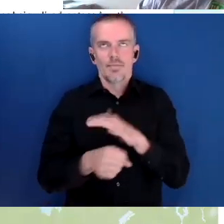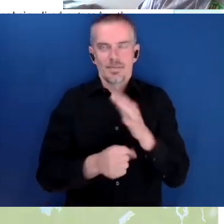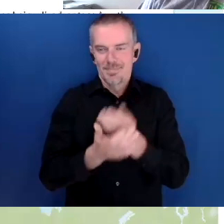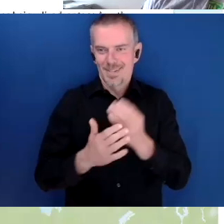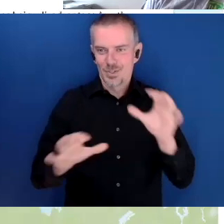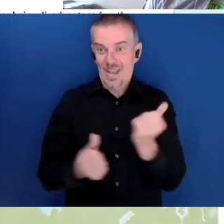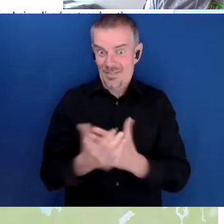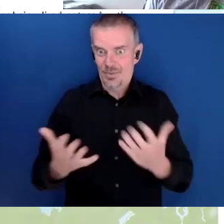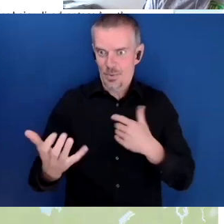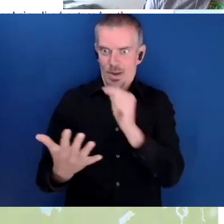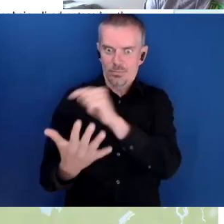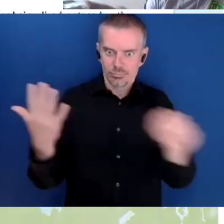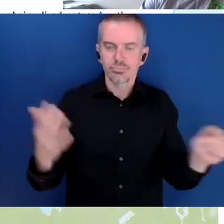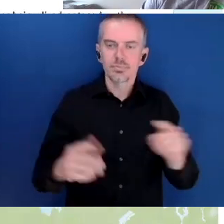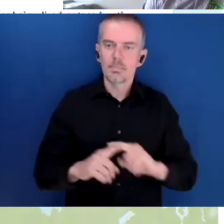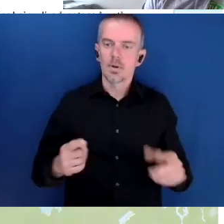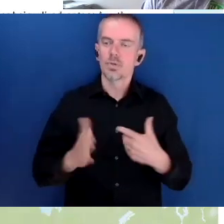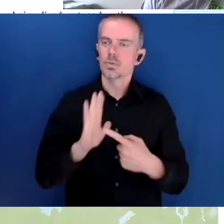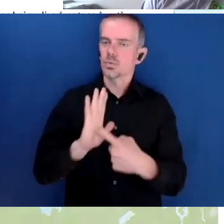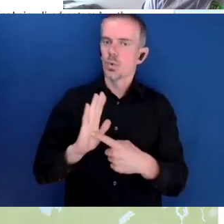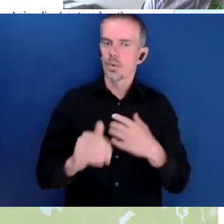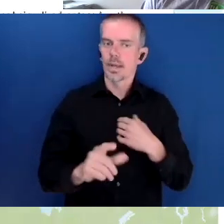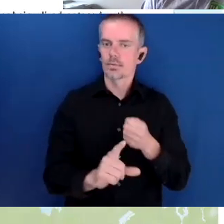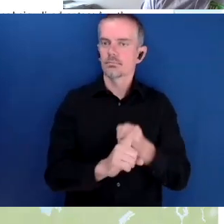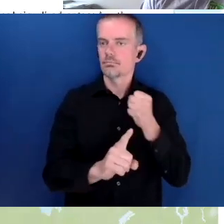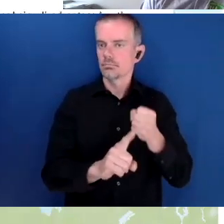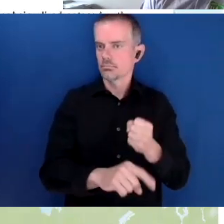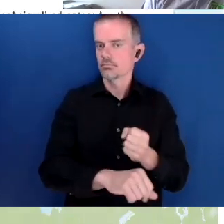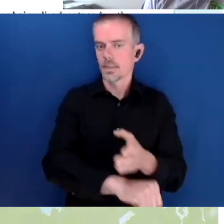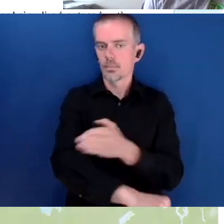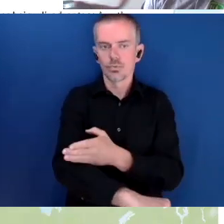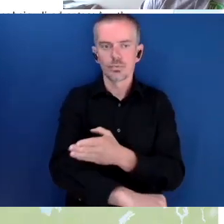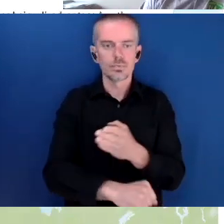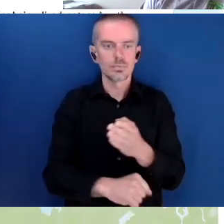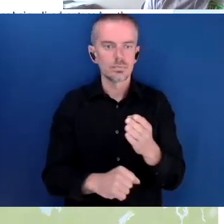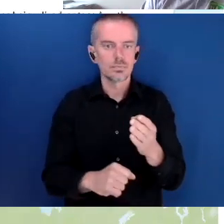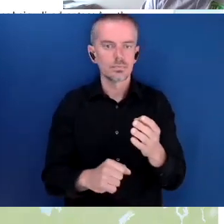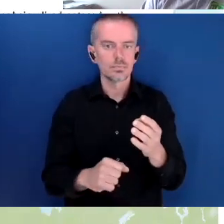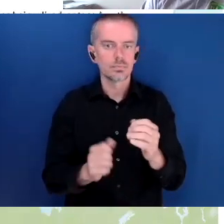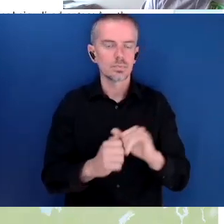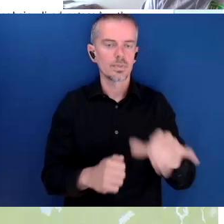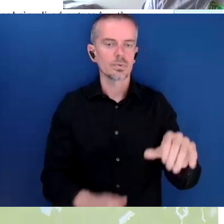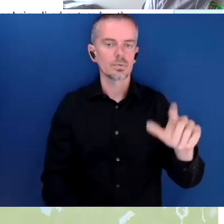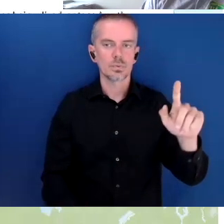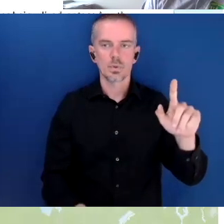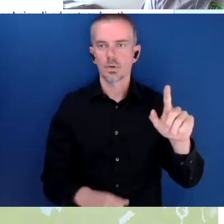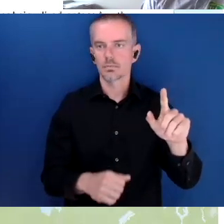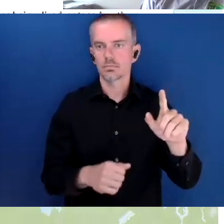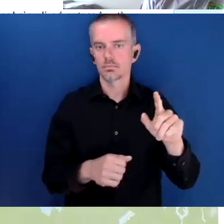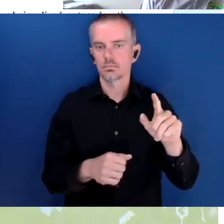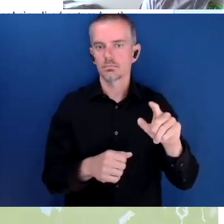if we actually do some of this work, we can make some significant impact in these 21 priority